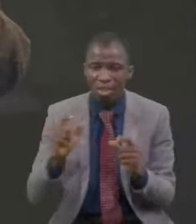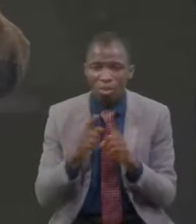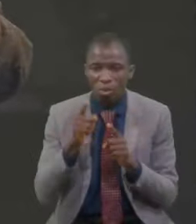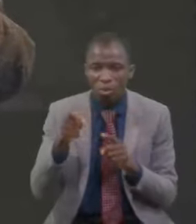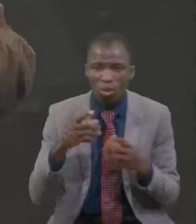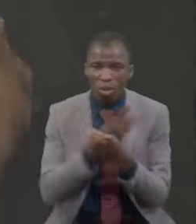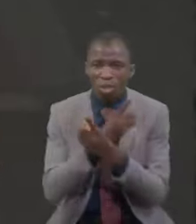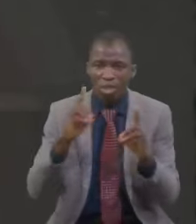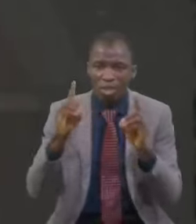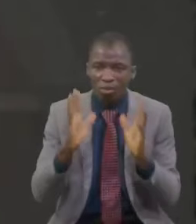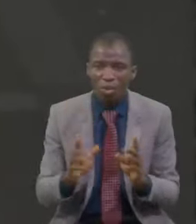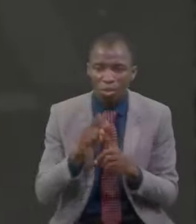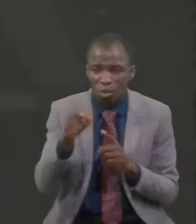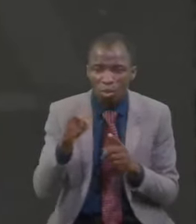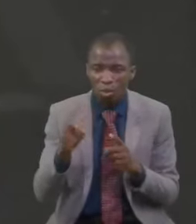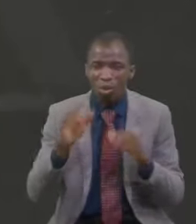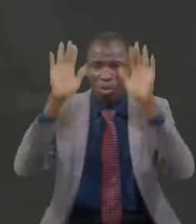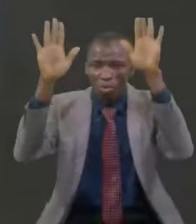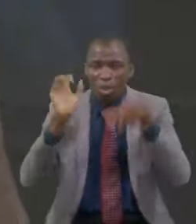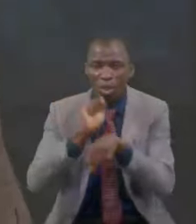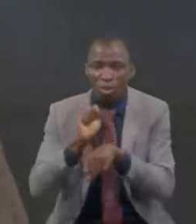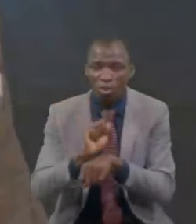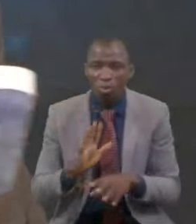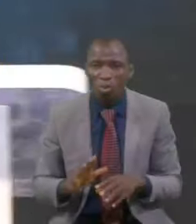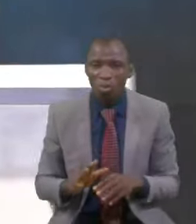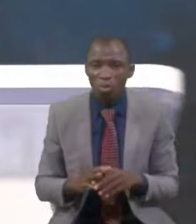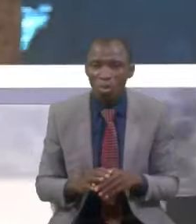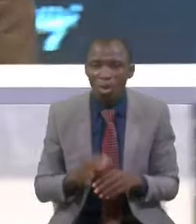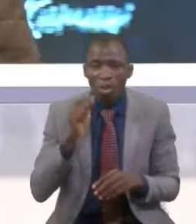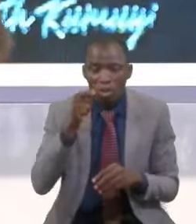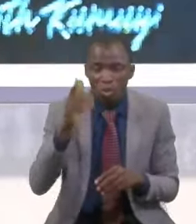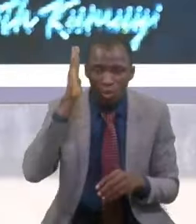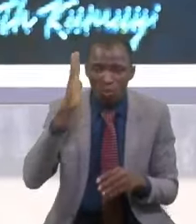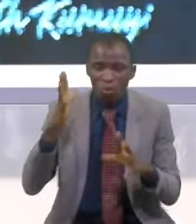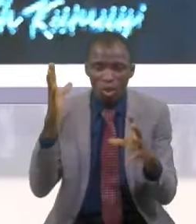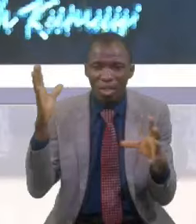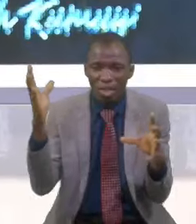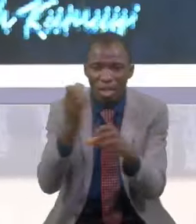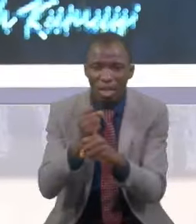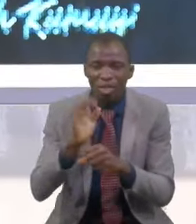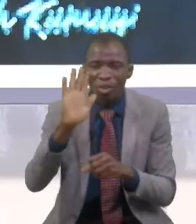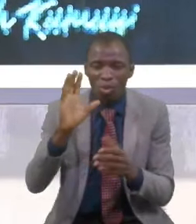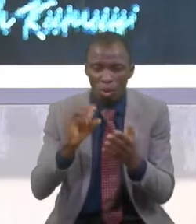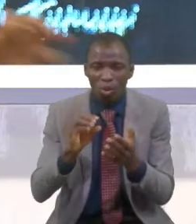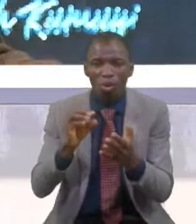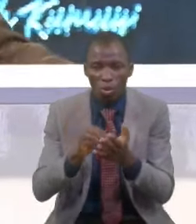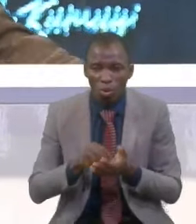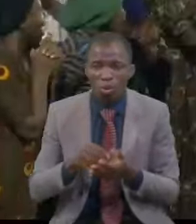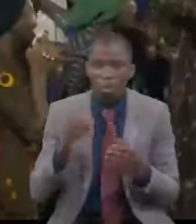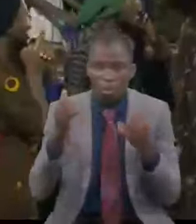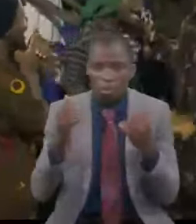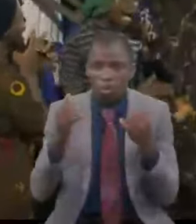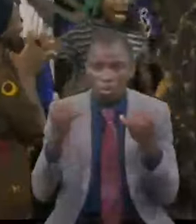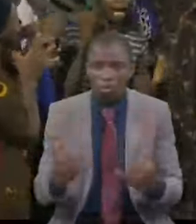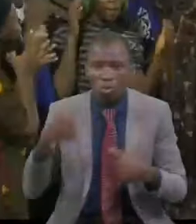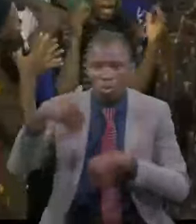deliverance, miracle. You will catch your own tonight in Jesus'